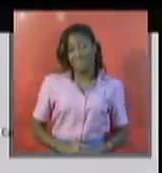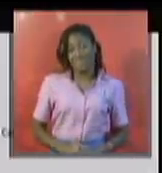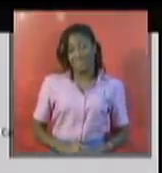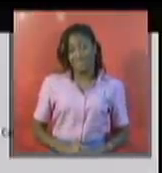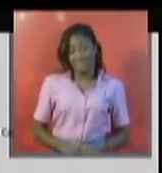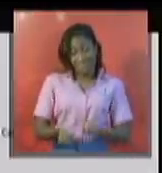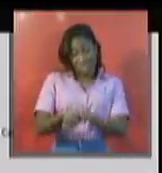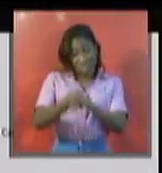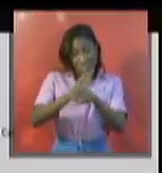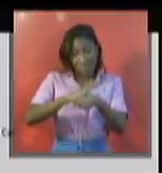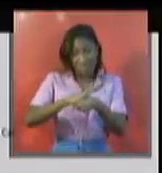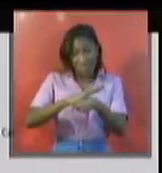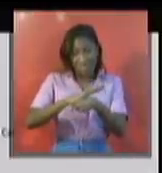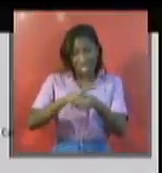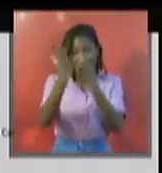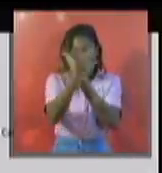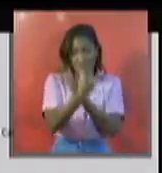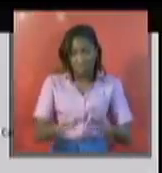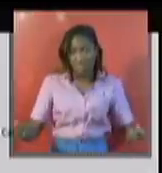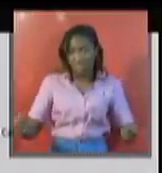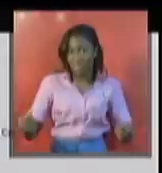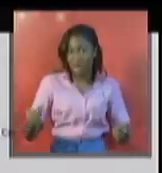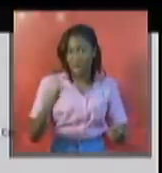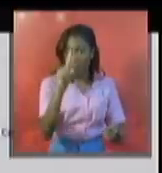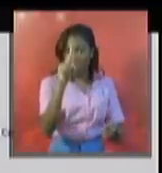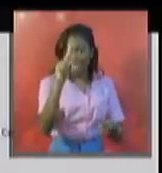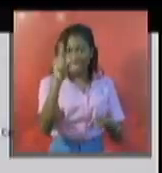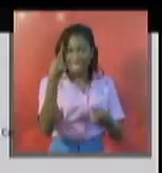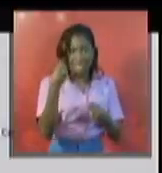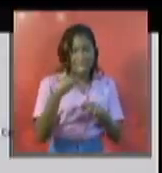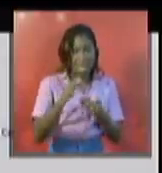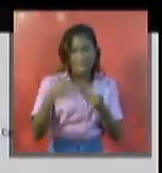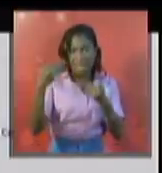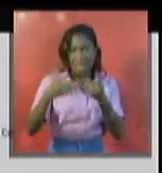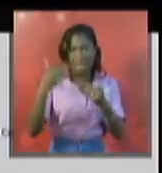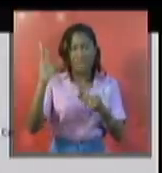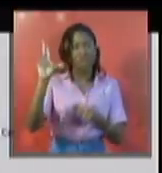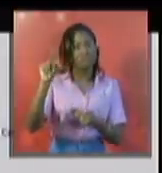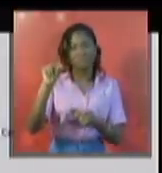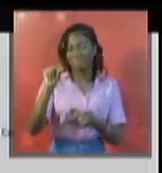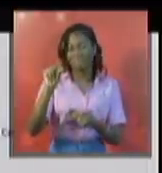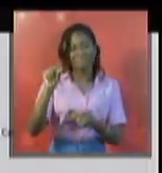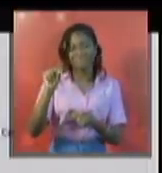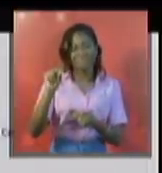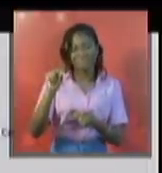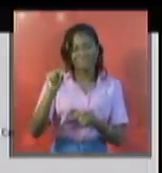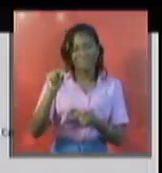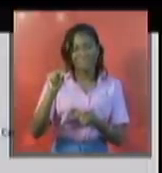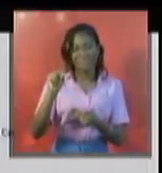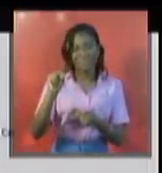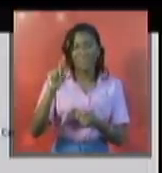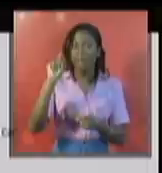be overcome in one grand sweeping gesture, but rather by the collection